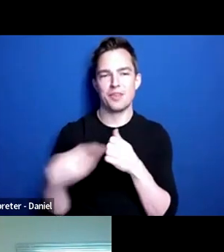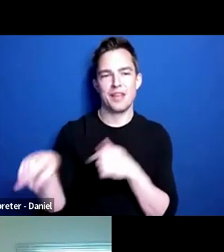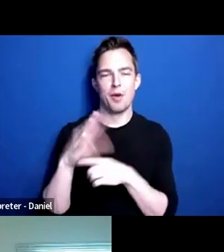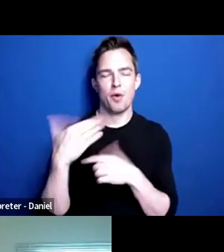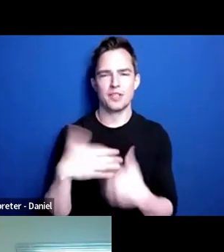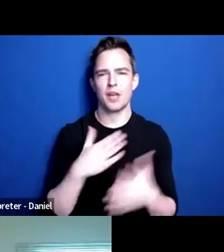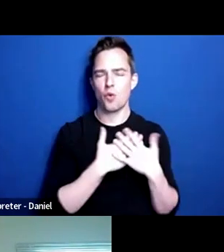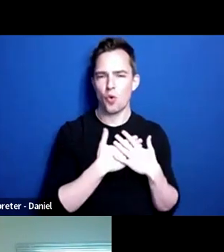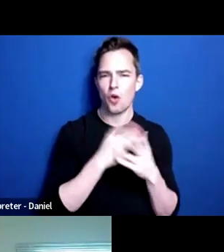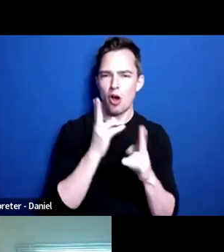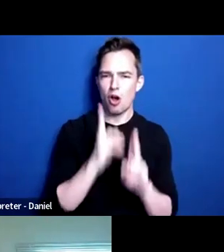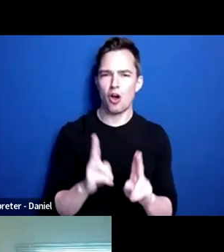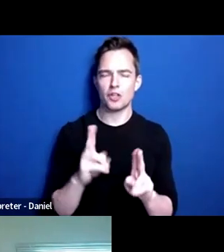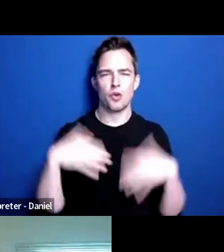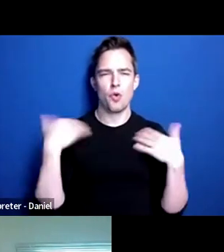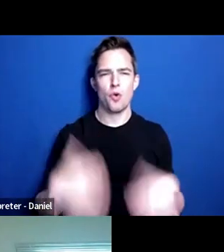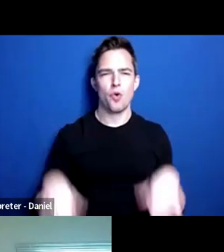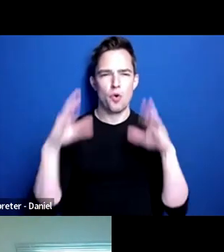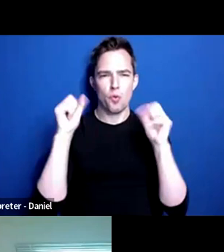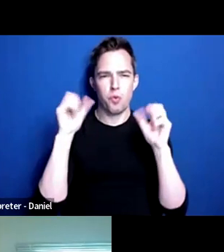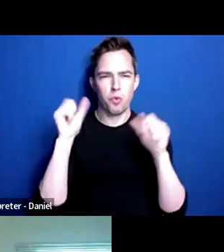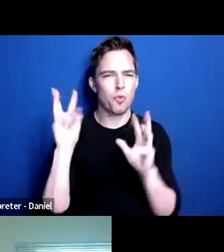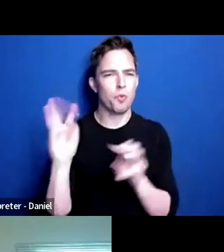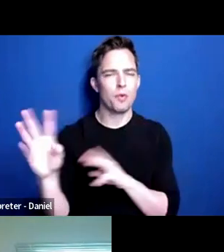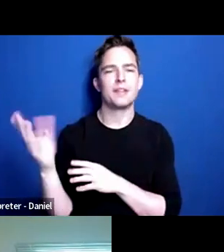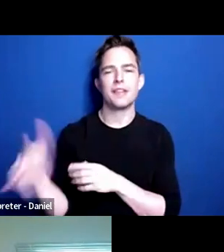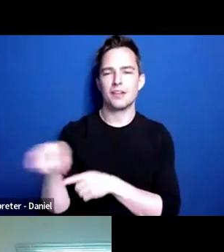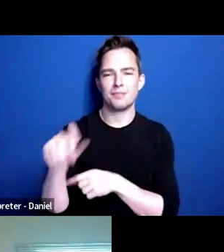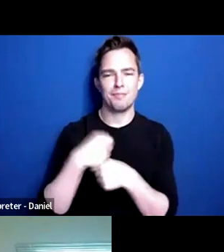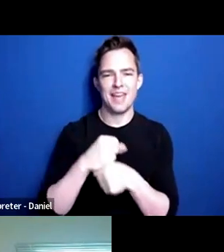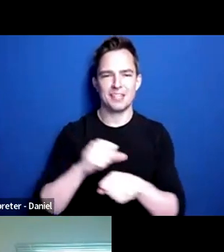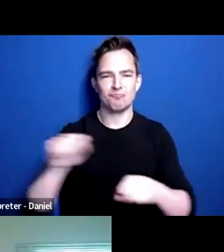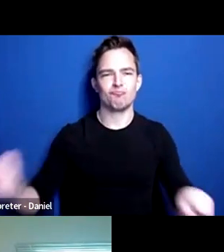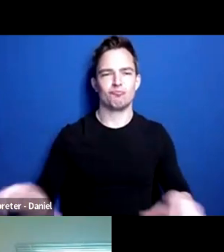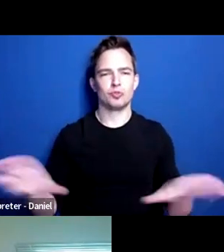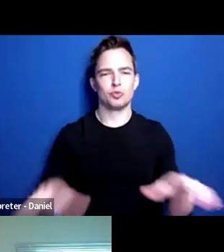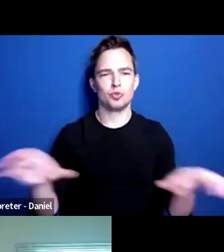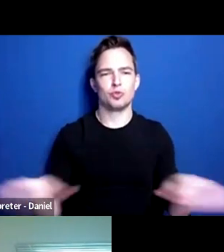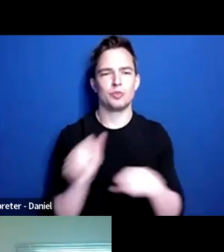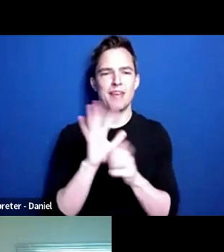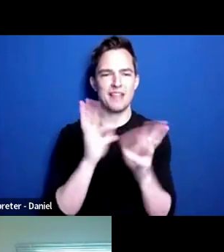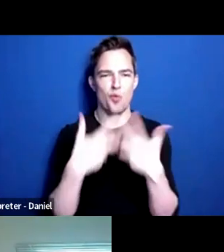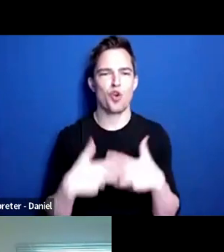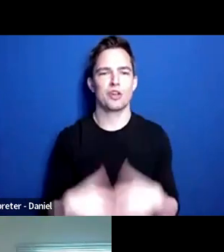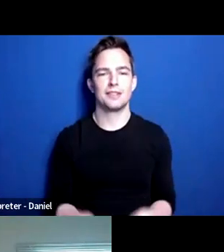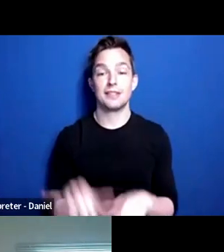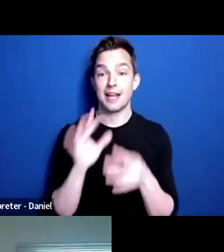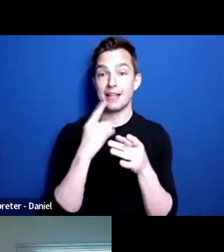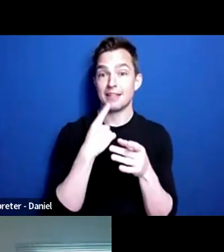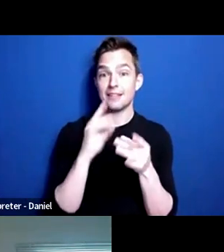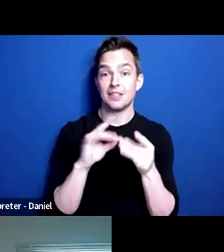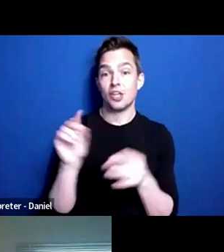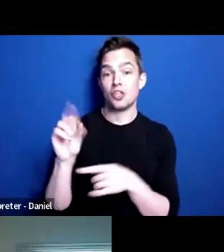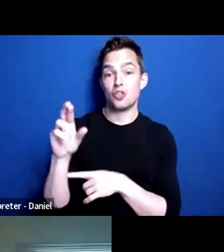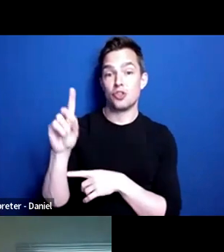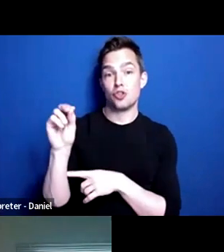so honored and enthralled of how they are making it work. So as I was saying, we have Doris